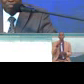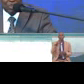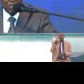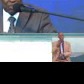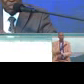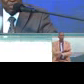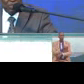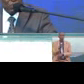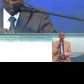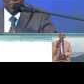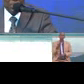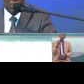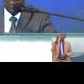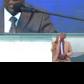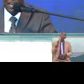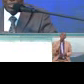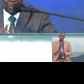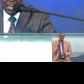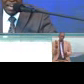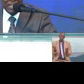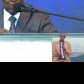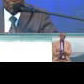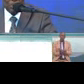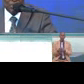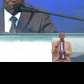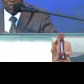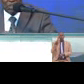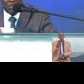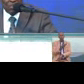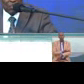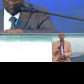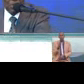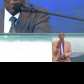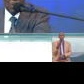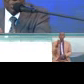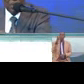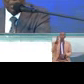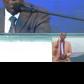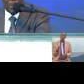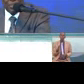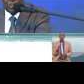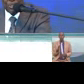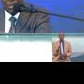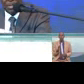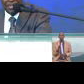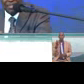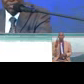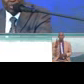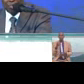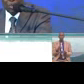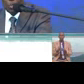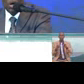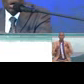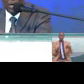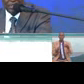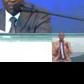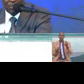God. Transformed sons of God. Changed sons of God. Look